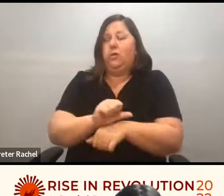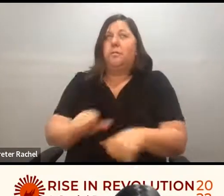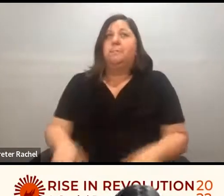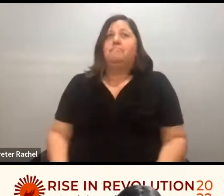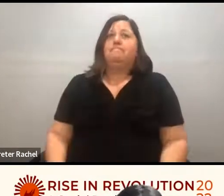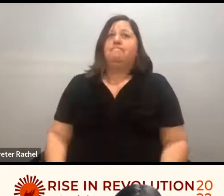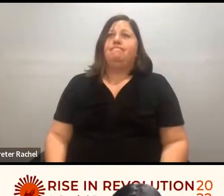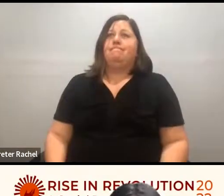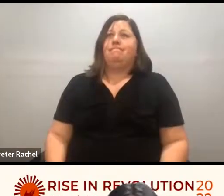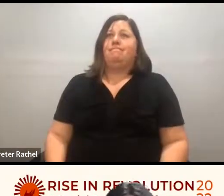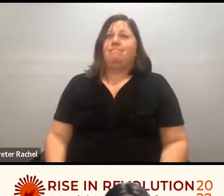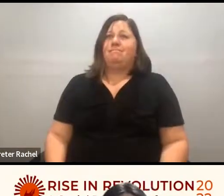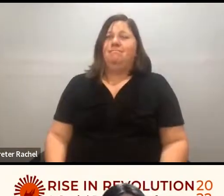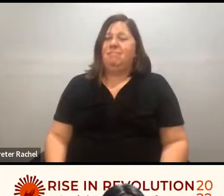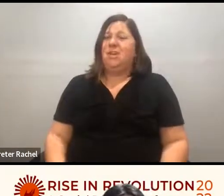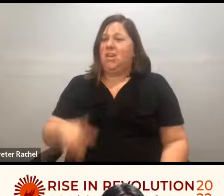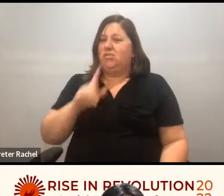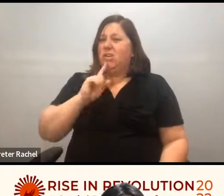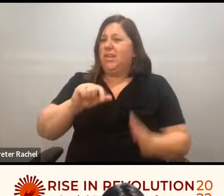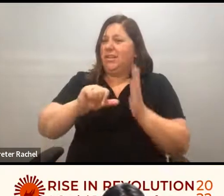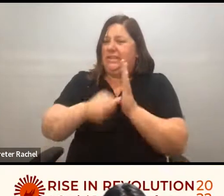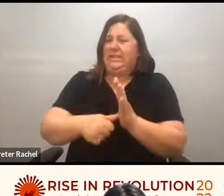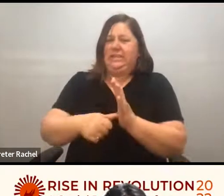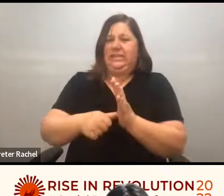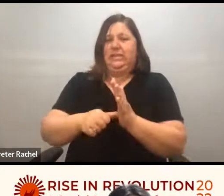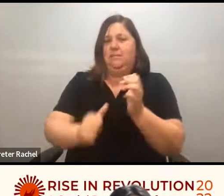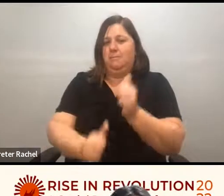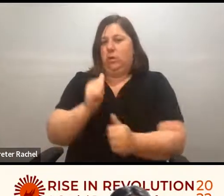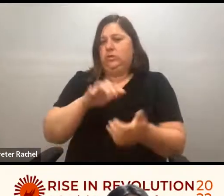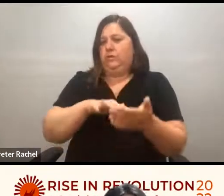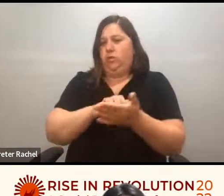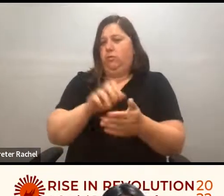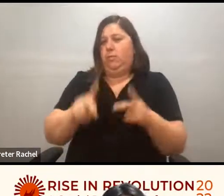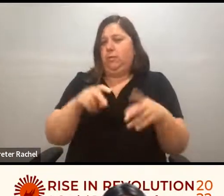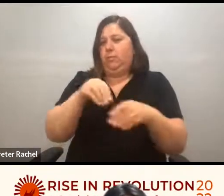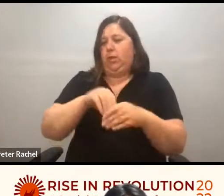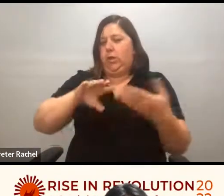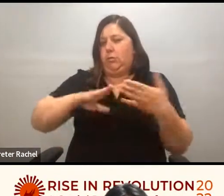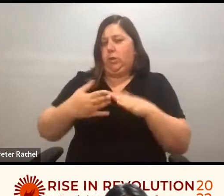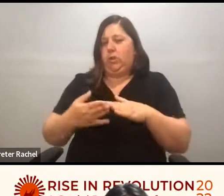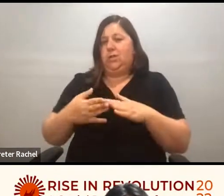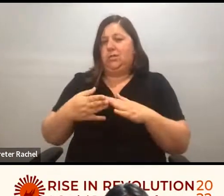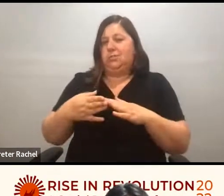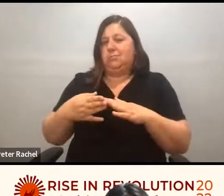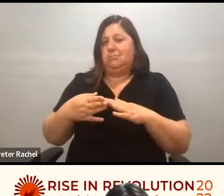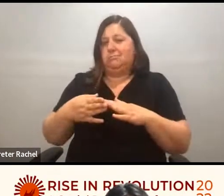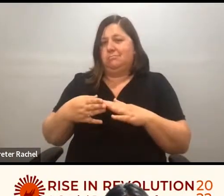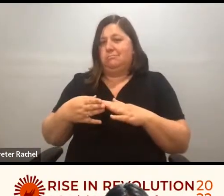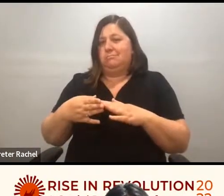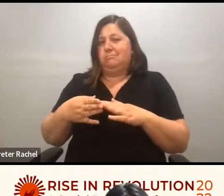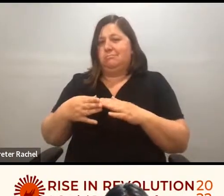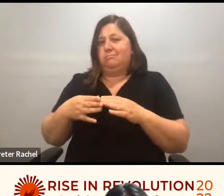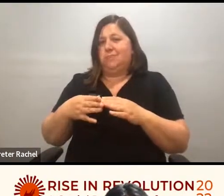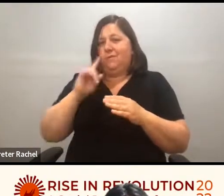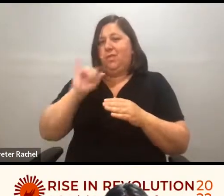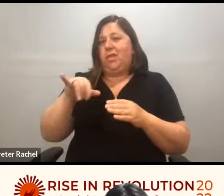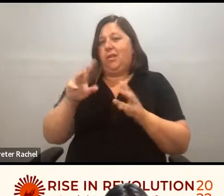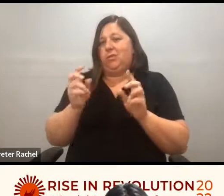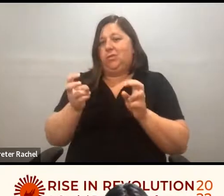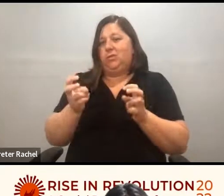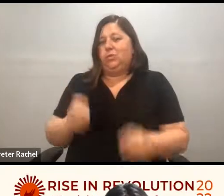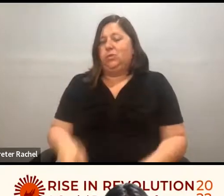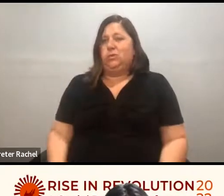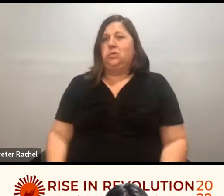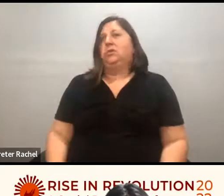and then highlighting those who are really the most vulnerable in your communities to that issue. Yeah.